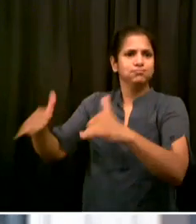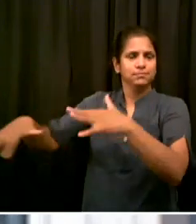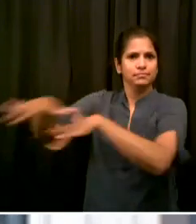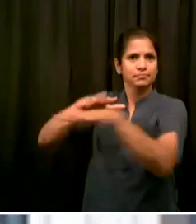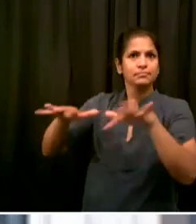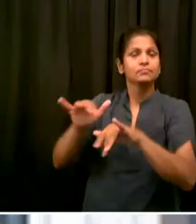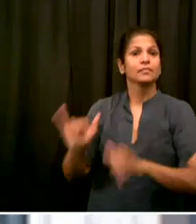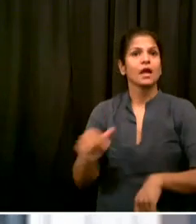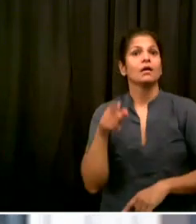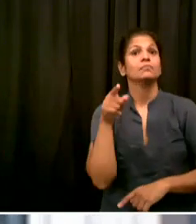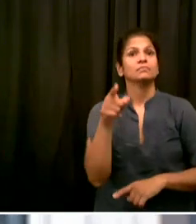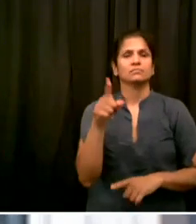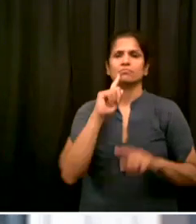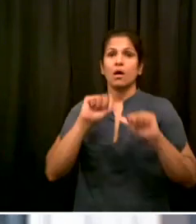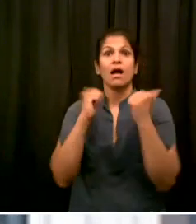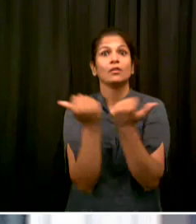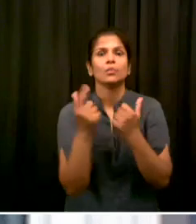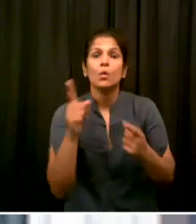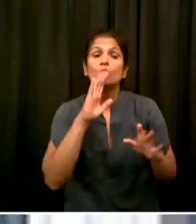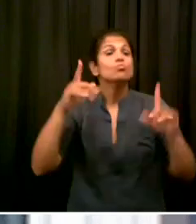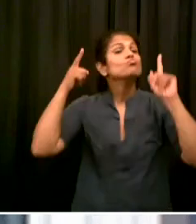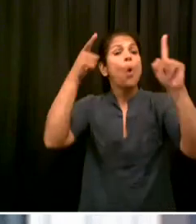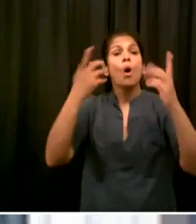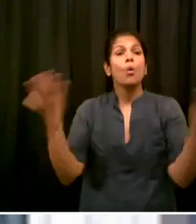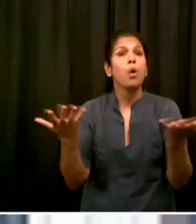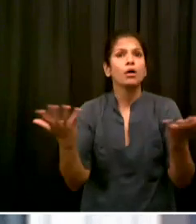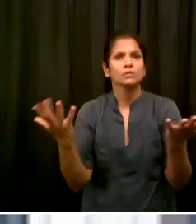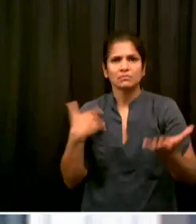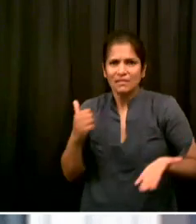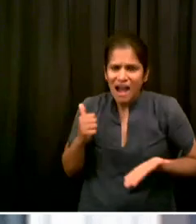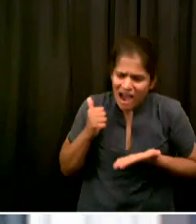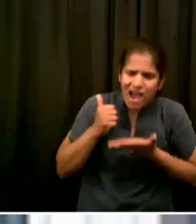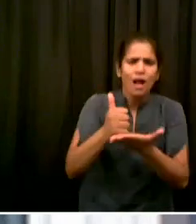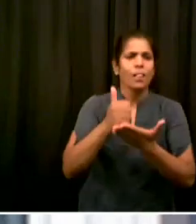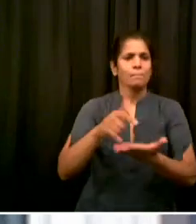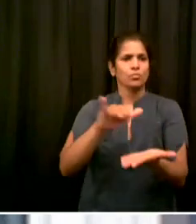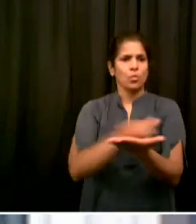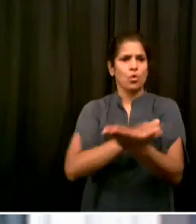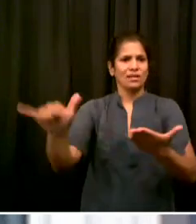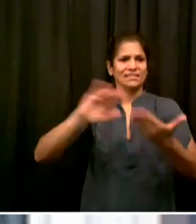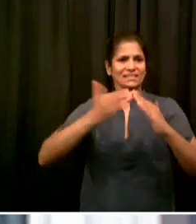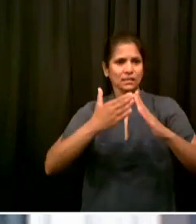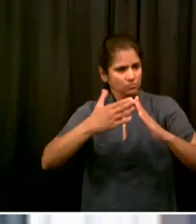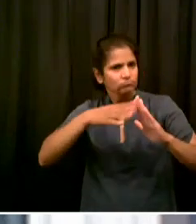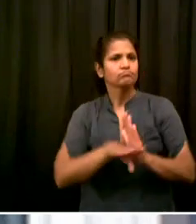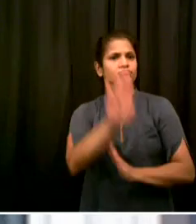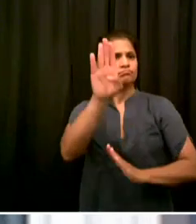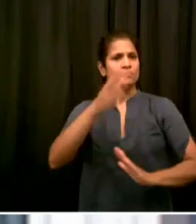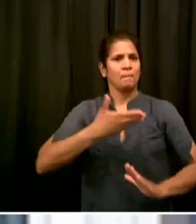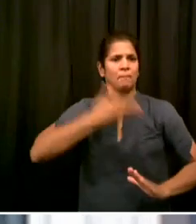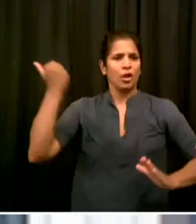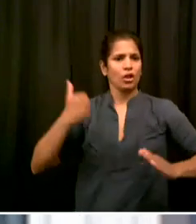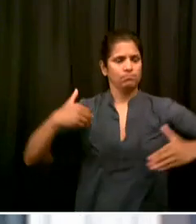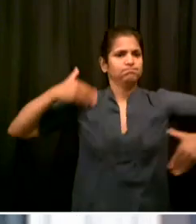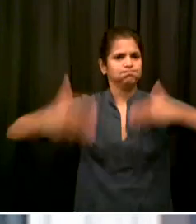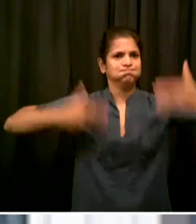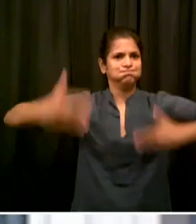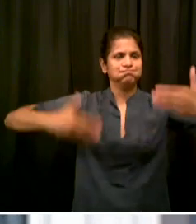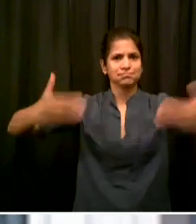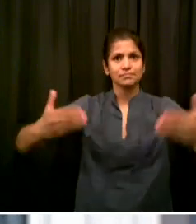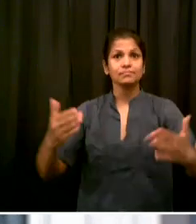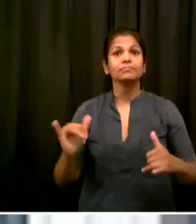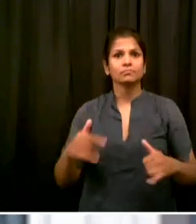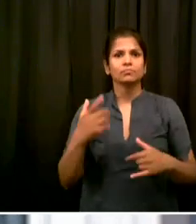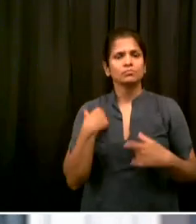we facilitate and make this as non-bureaucratic as possible. Not only do we know that the virus spreads less